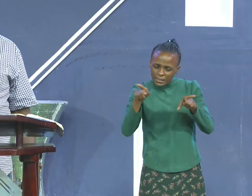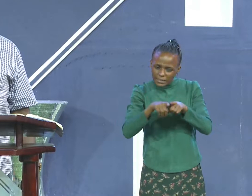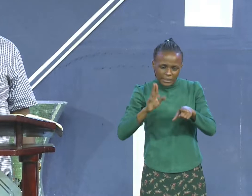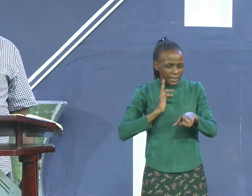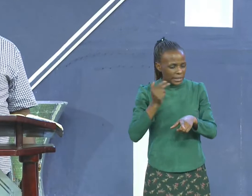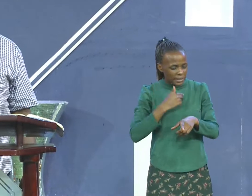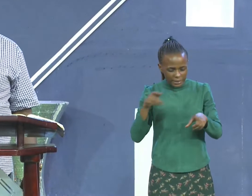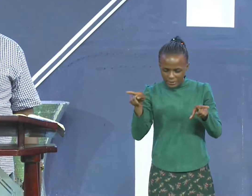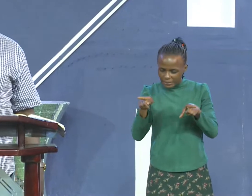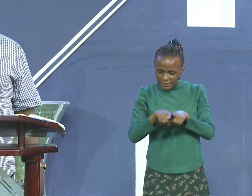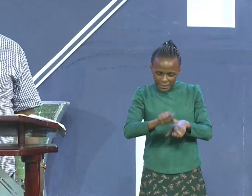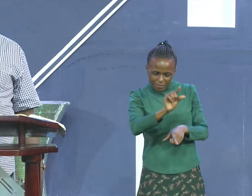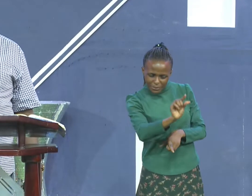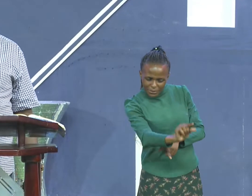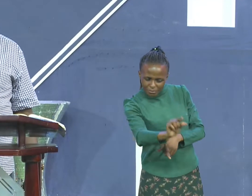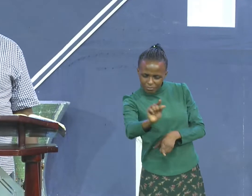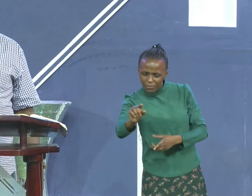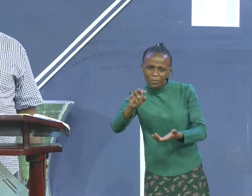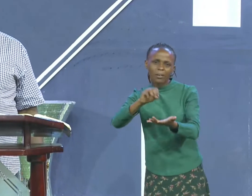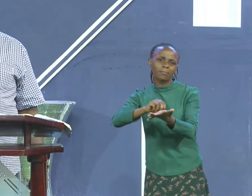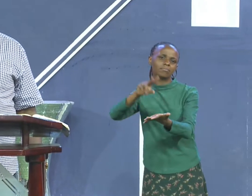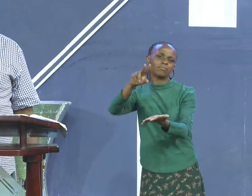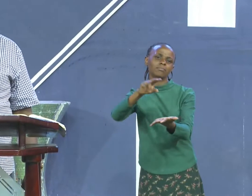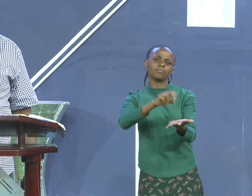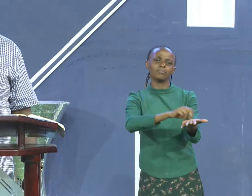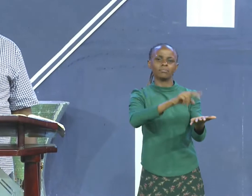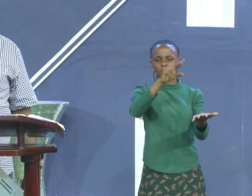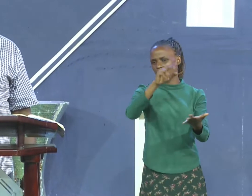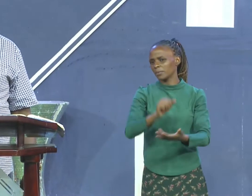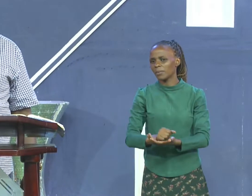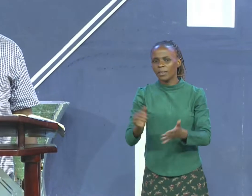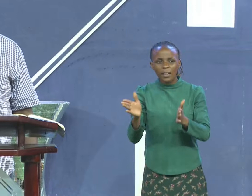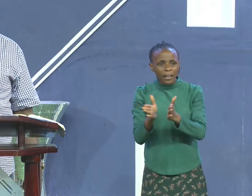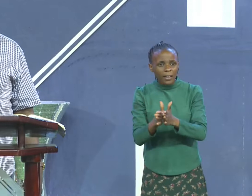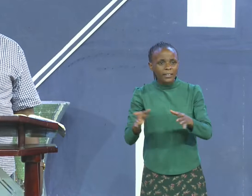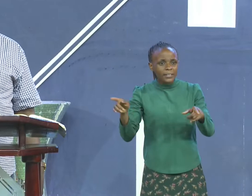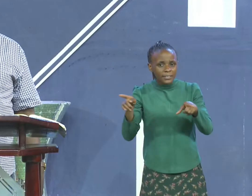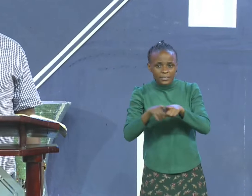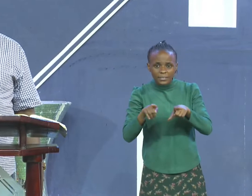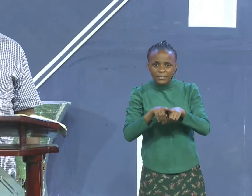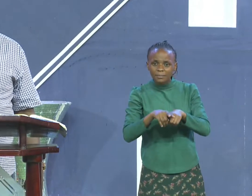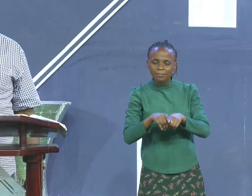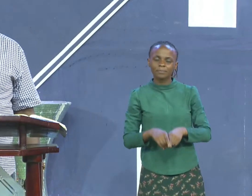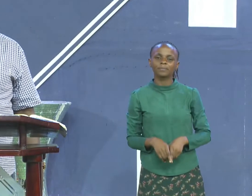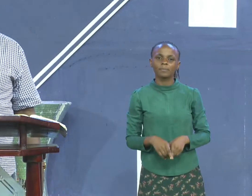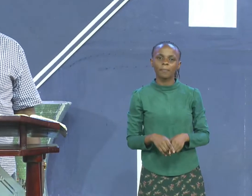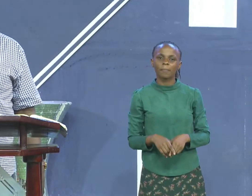tuba mu maaso gaffe ng'obwakyaka era bwe twali mu maaso